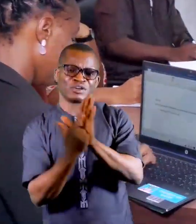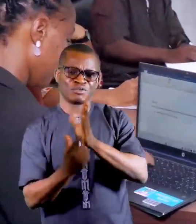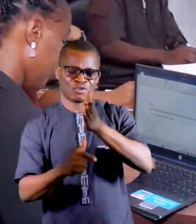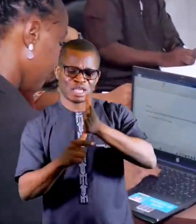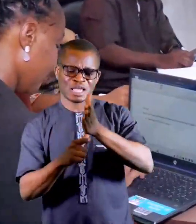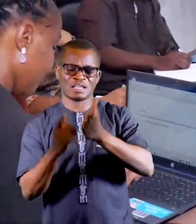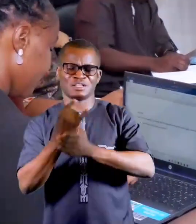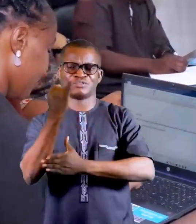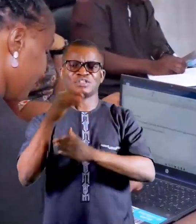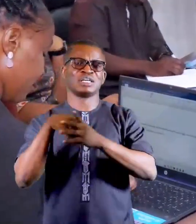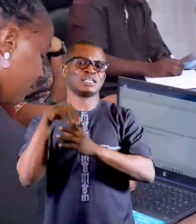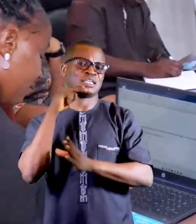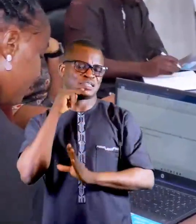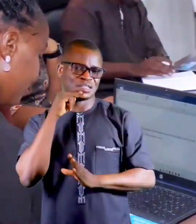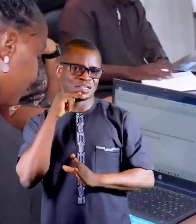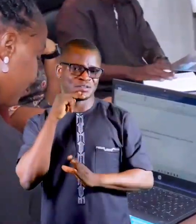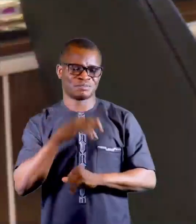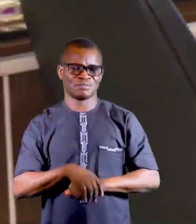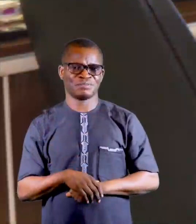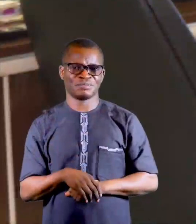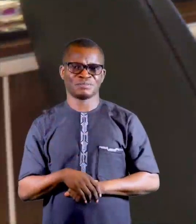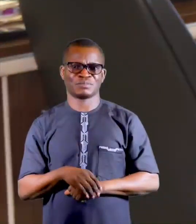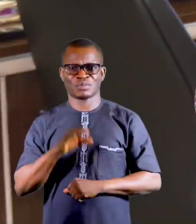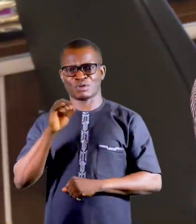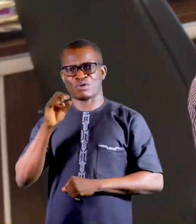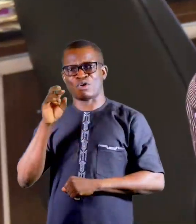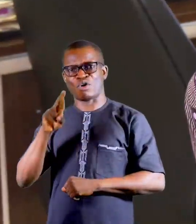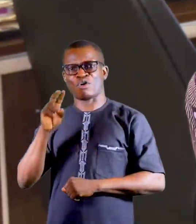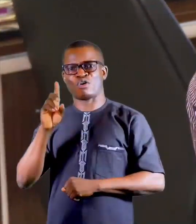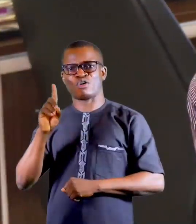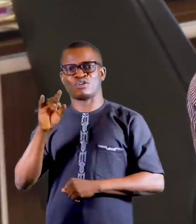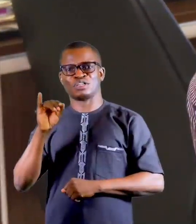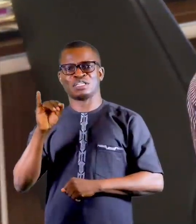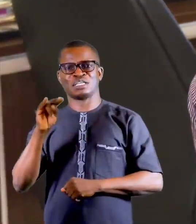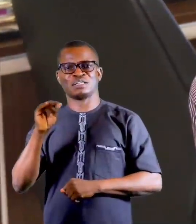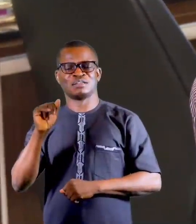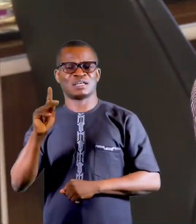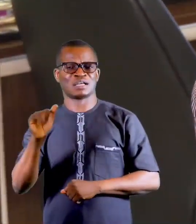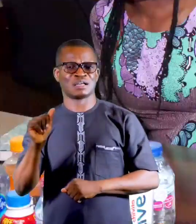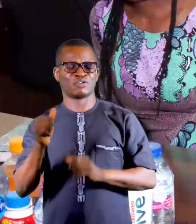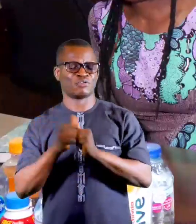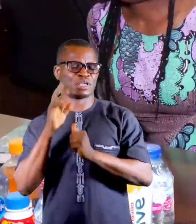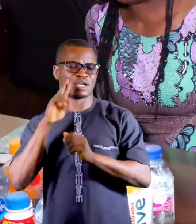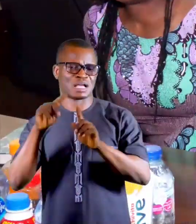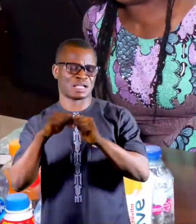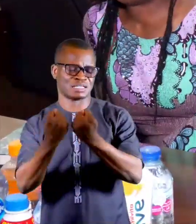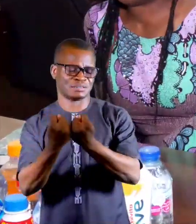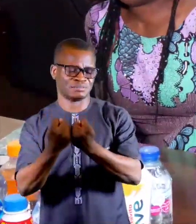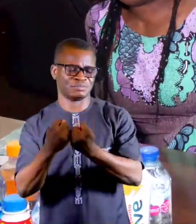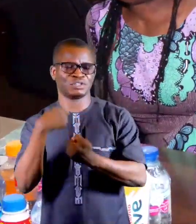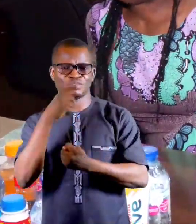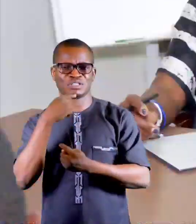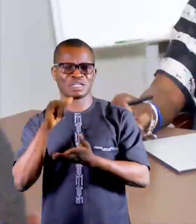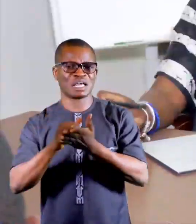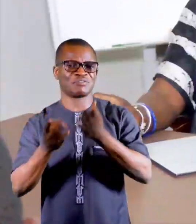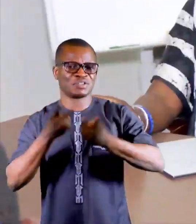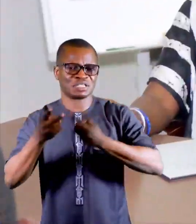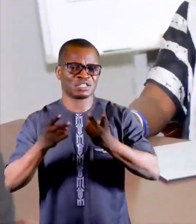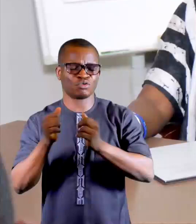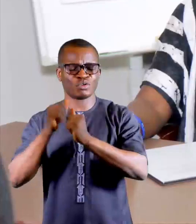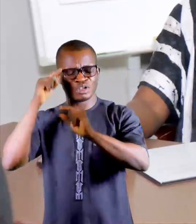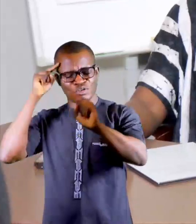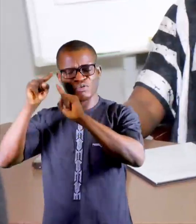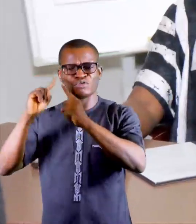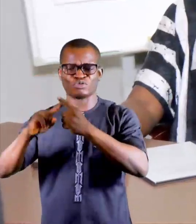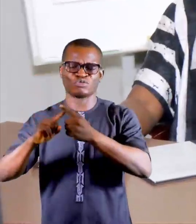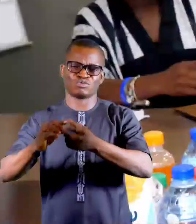Legal Aid Institutions in Nigeria, Nulai Odinakaonye Odilagi, and her team, who said the visit